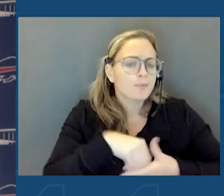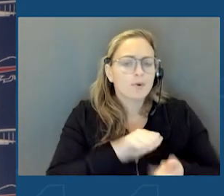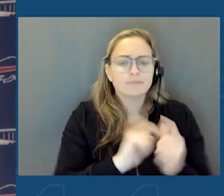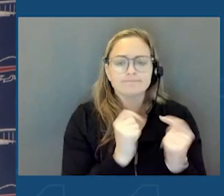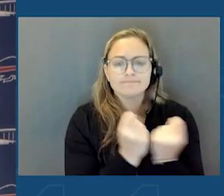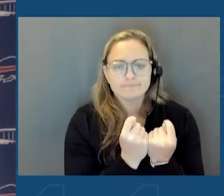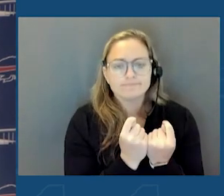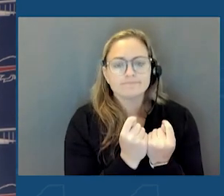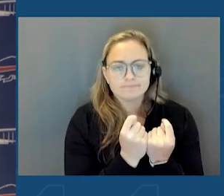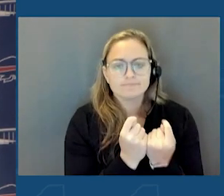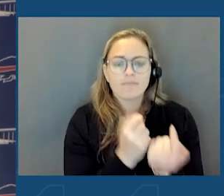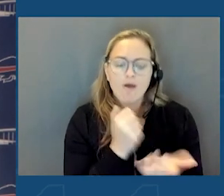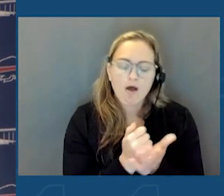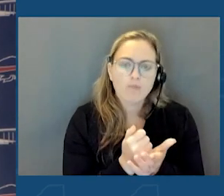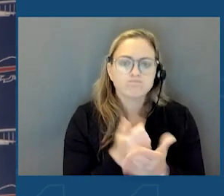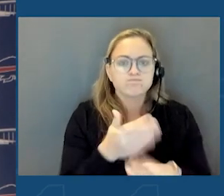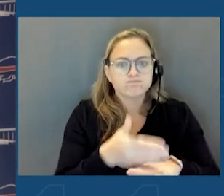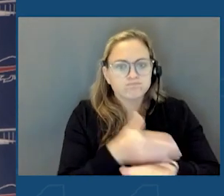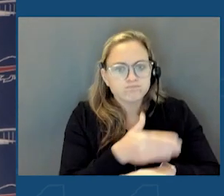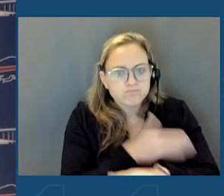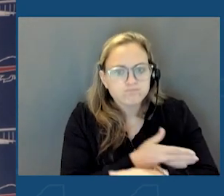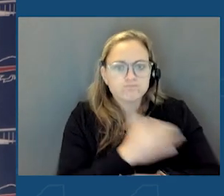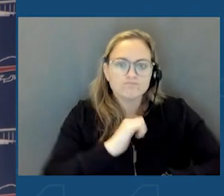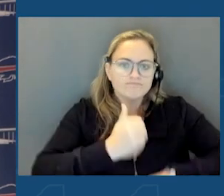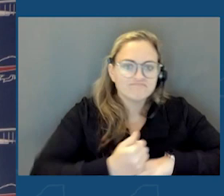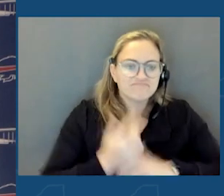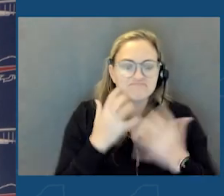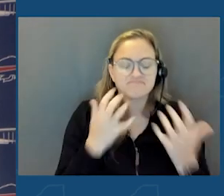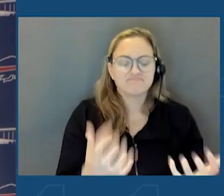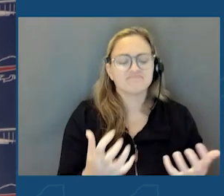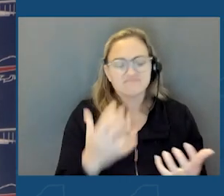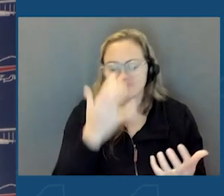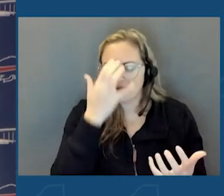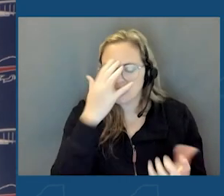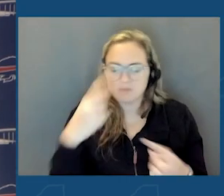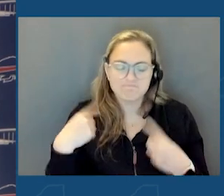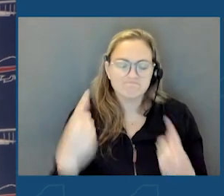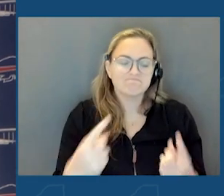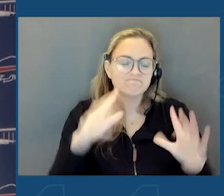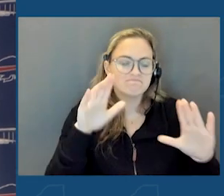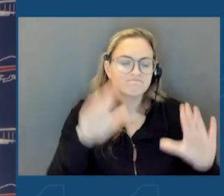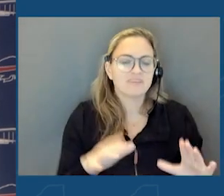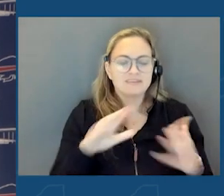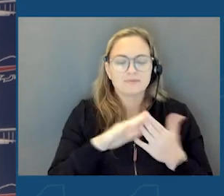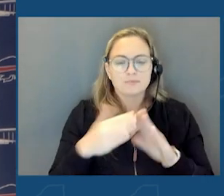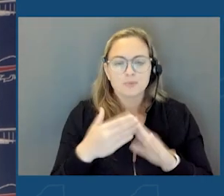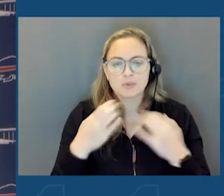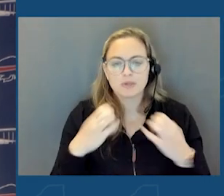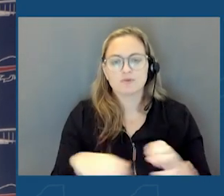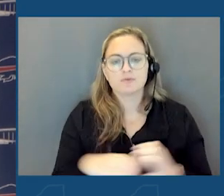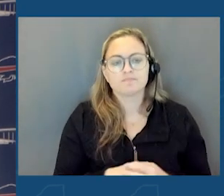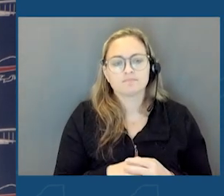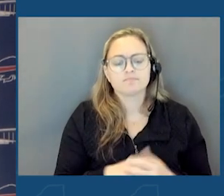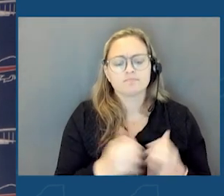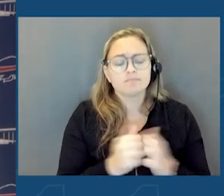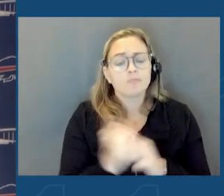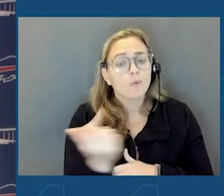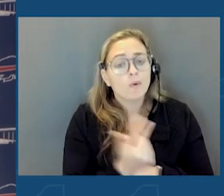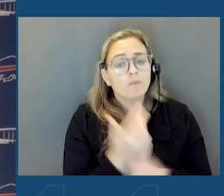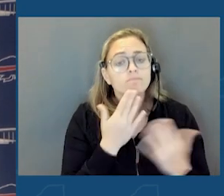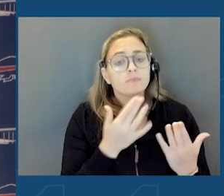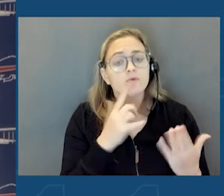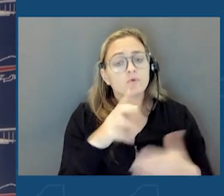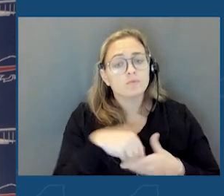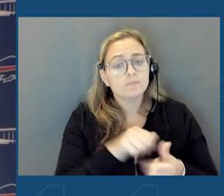the way for this new stadium, and I know it is and has been an incredible community effort. To each and every one of you, thank you for being